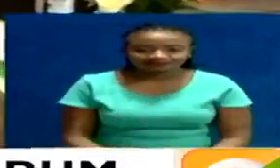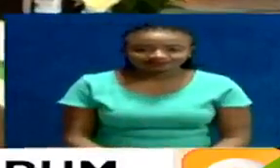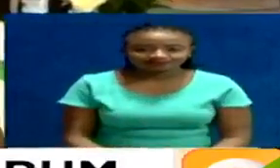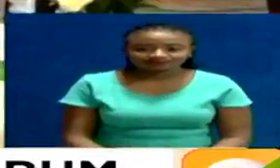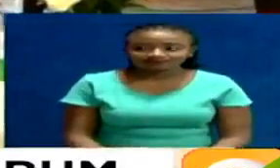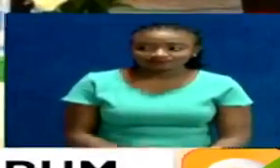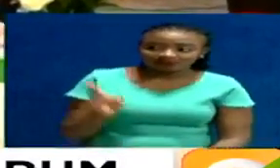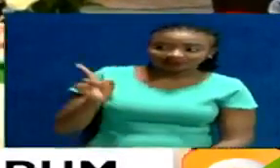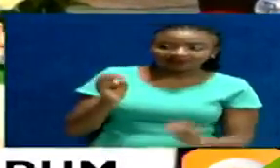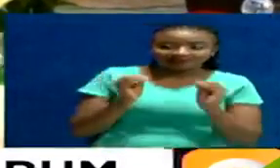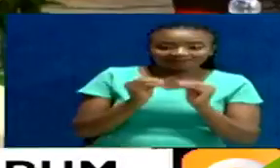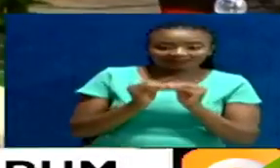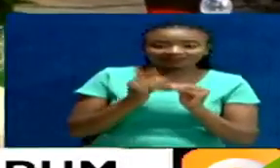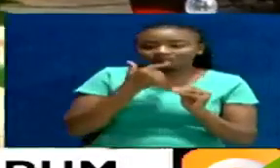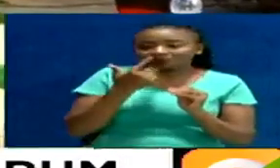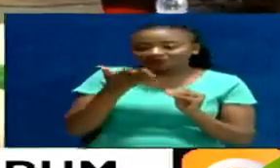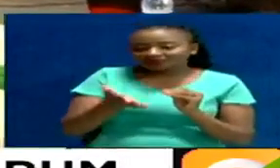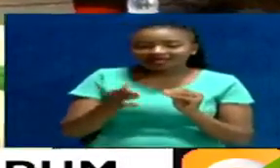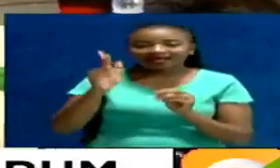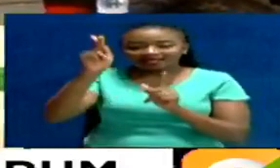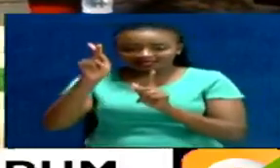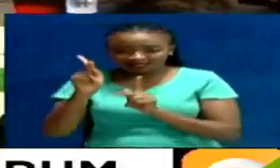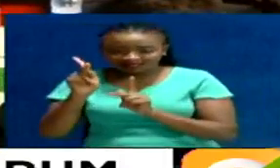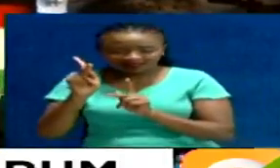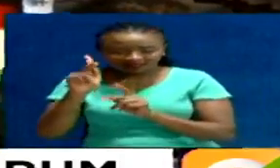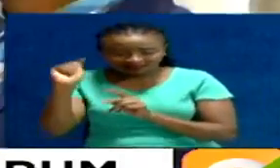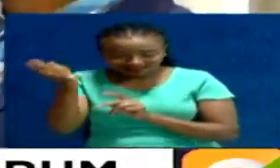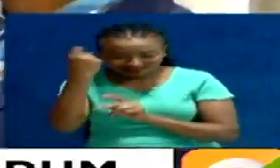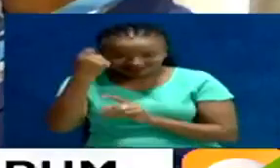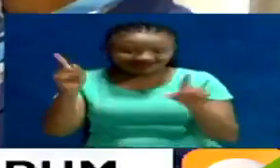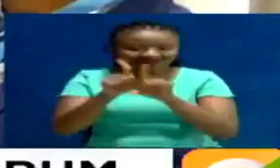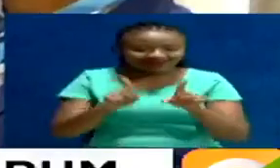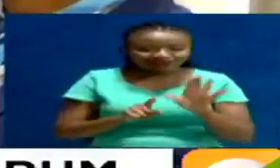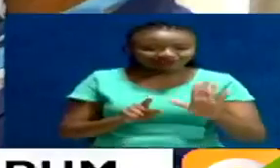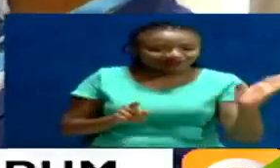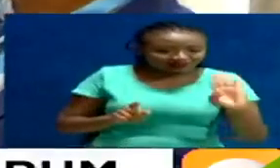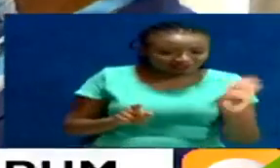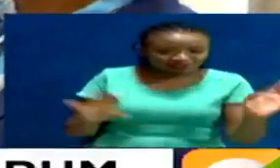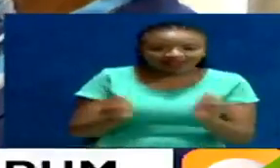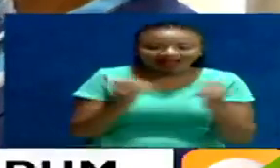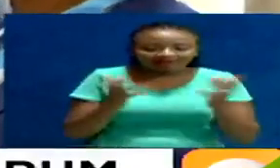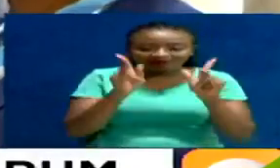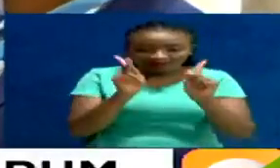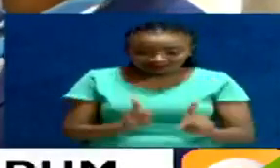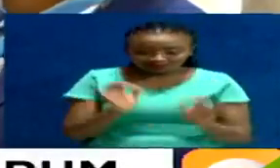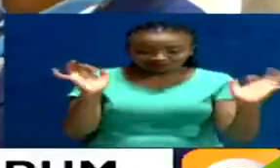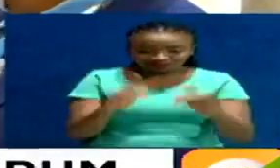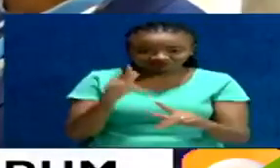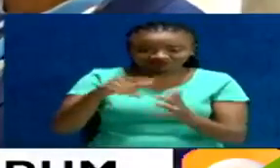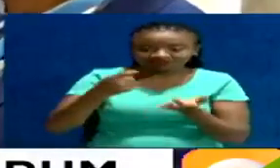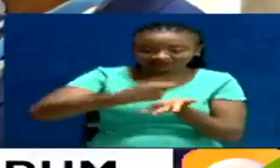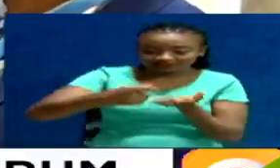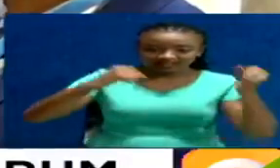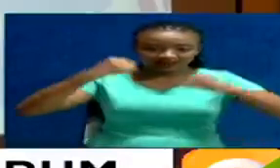In the joint meeting between the Kenya National Chamber of Commerce and Industry and the Burundi Federal Chamber of Commerce and Industry, the signed memorandum